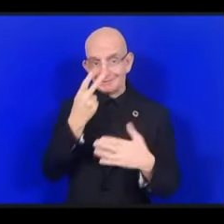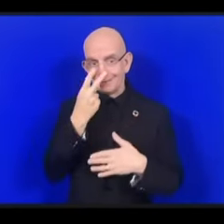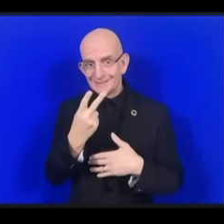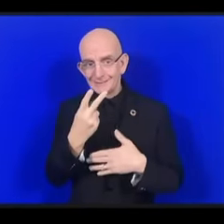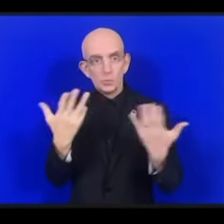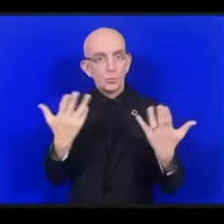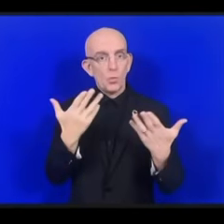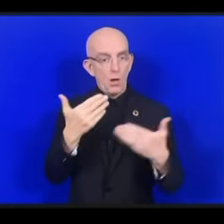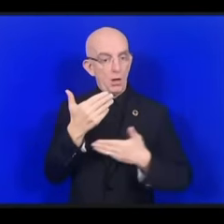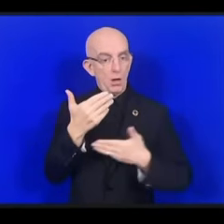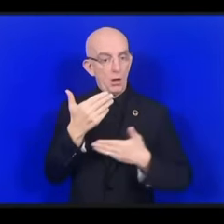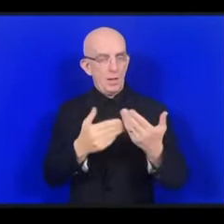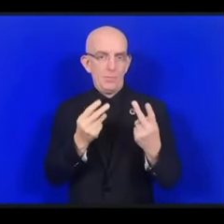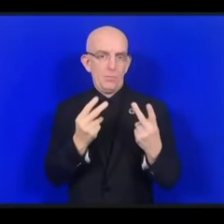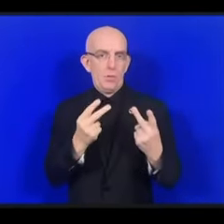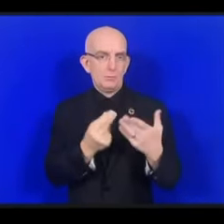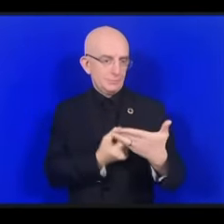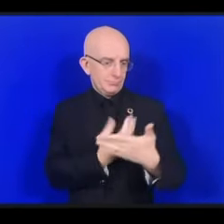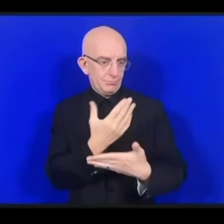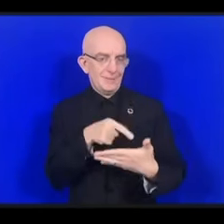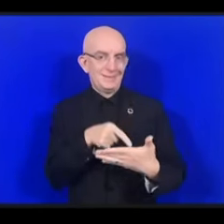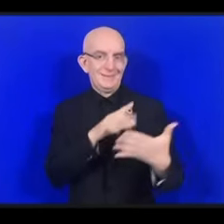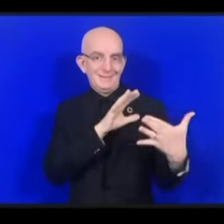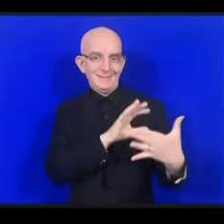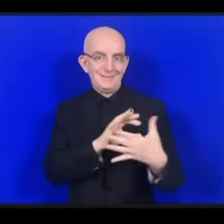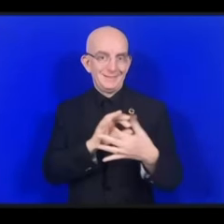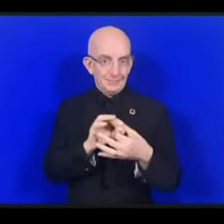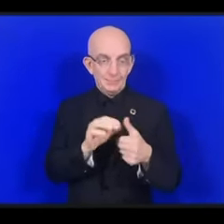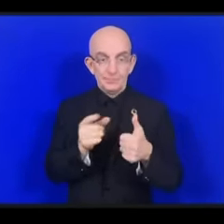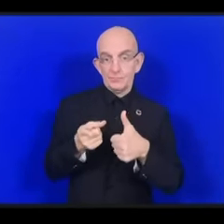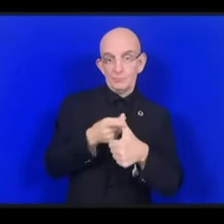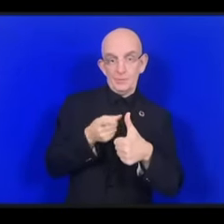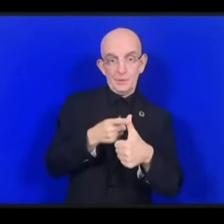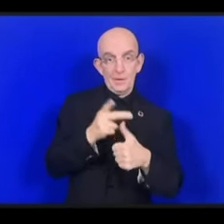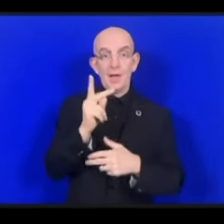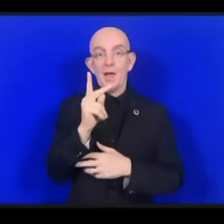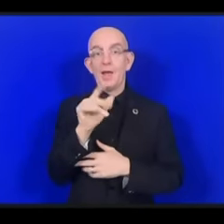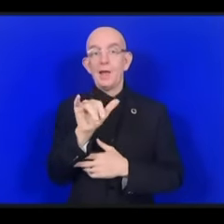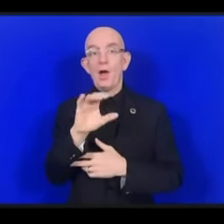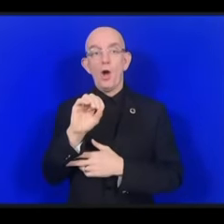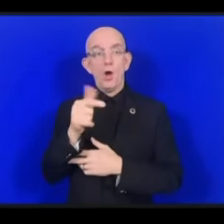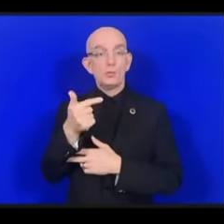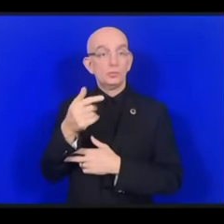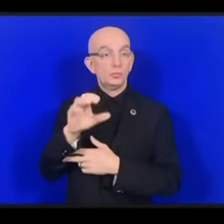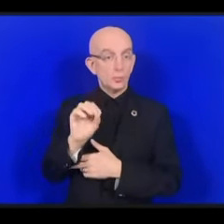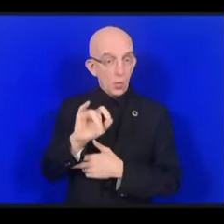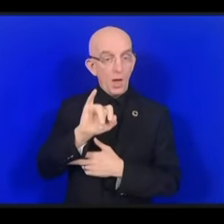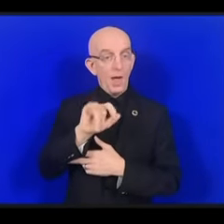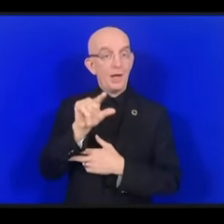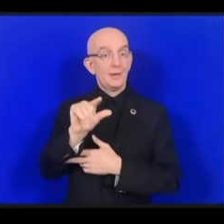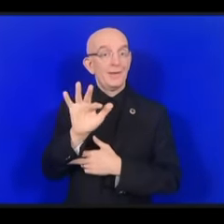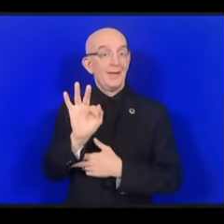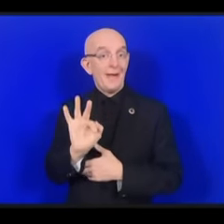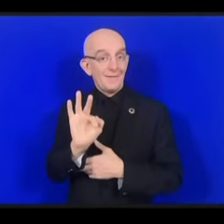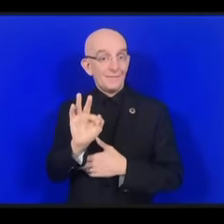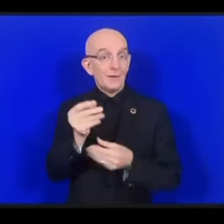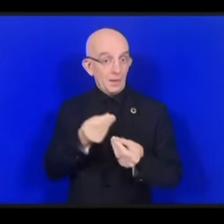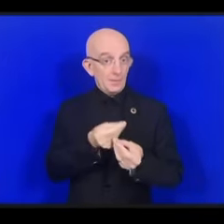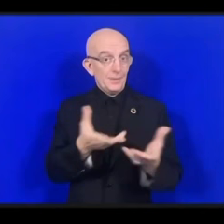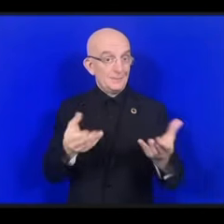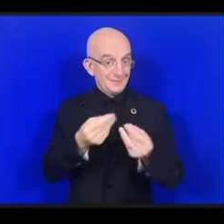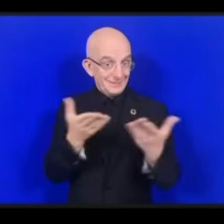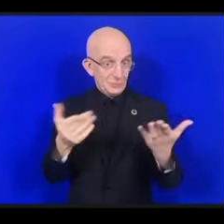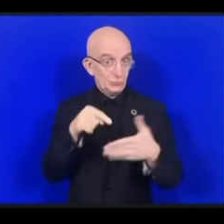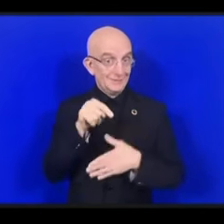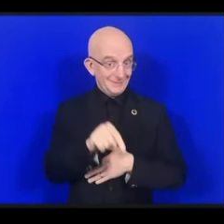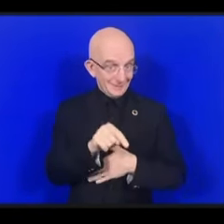report. Third, outcome documents of the IGF parliamentary track and the global youth